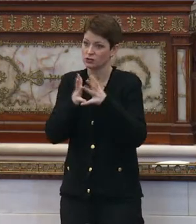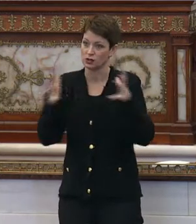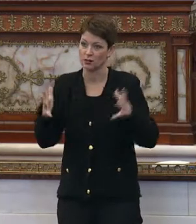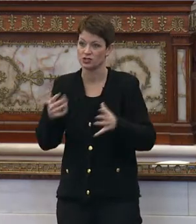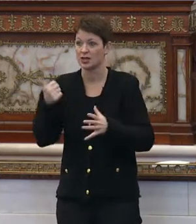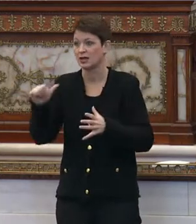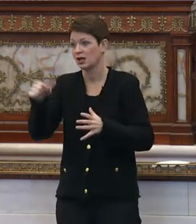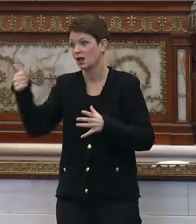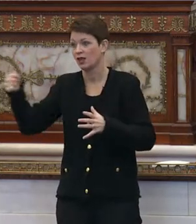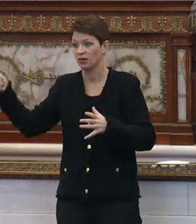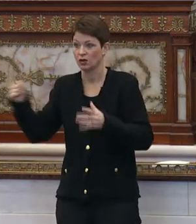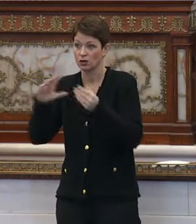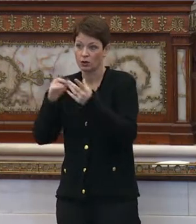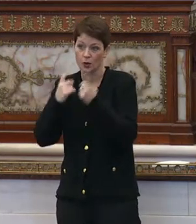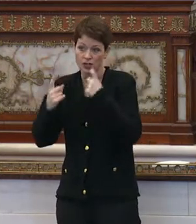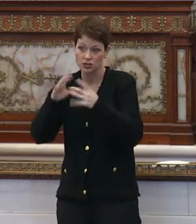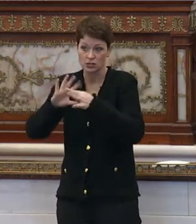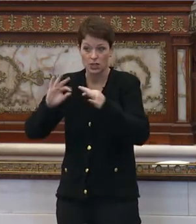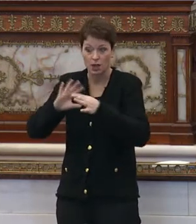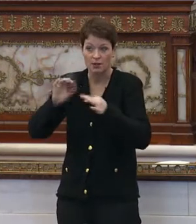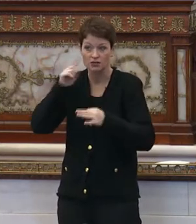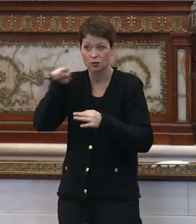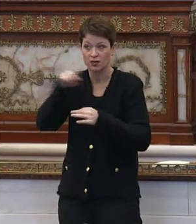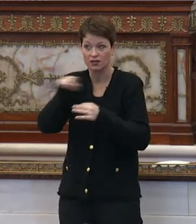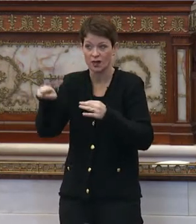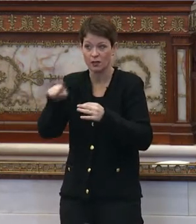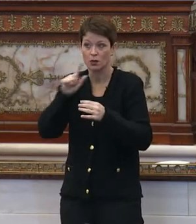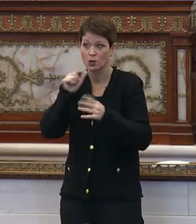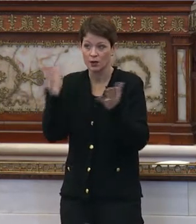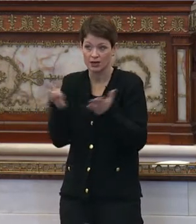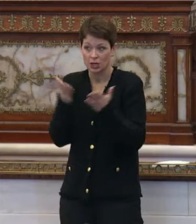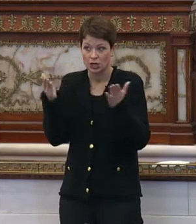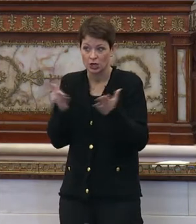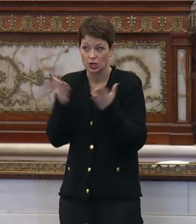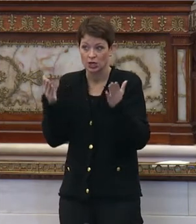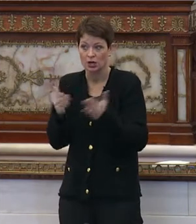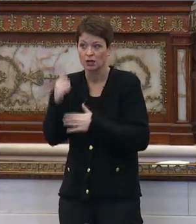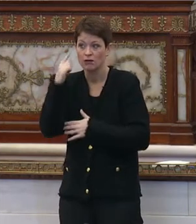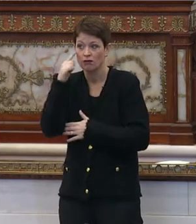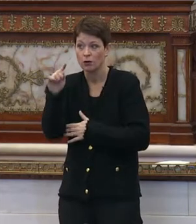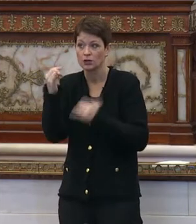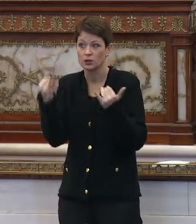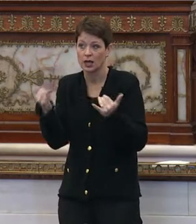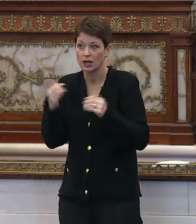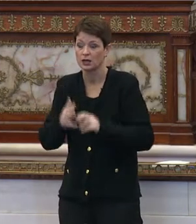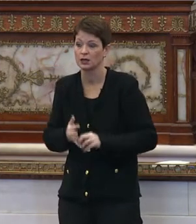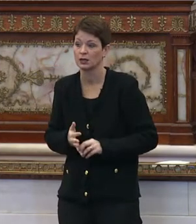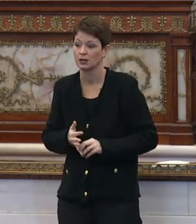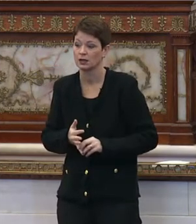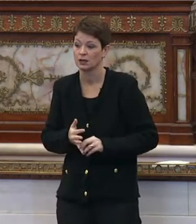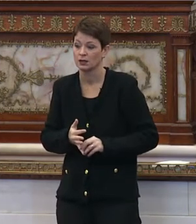Are there any other questions for the witnesses that are here for today?